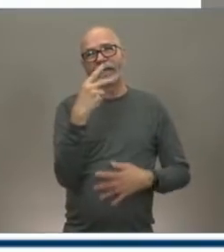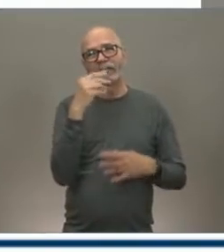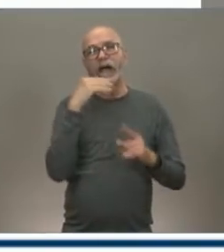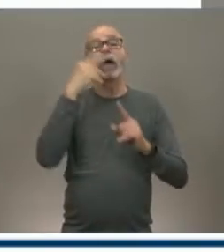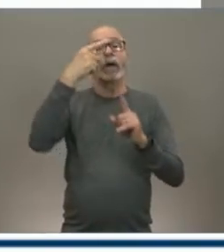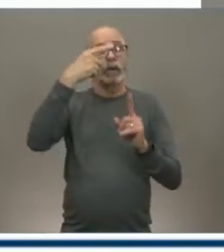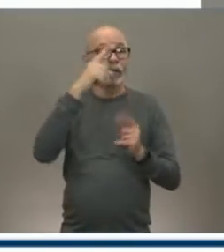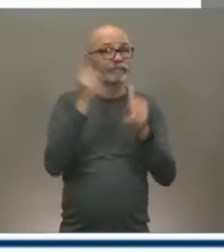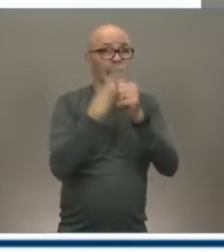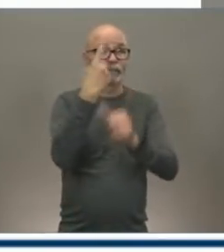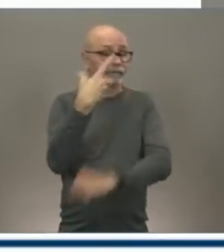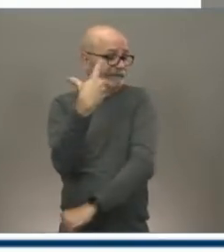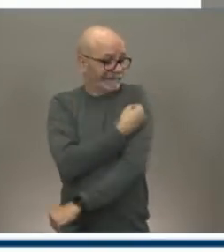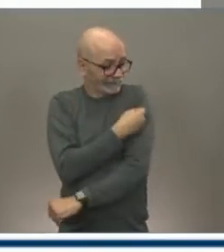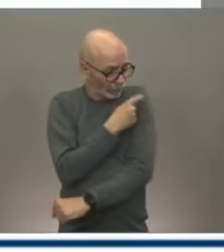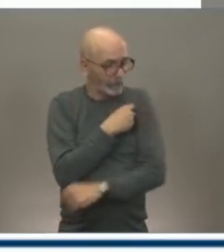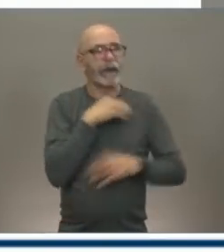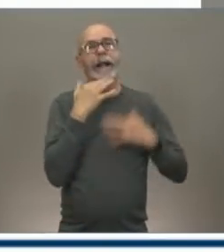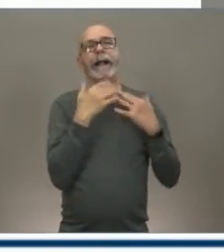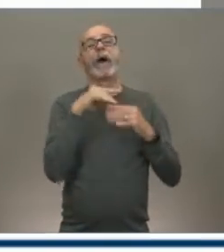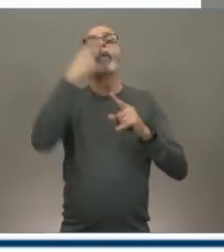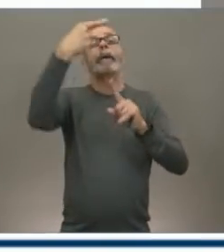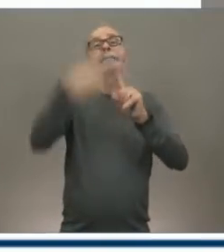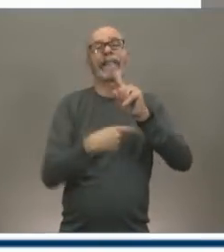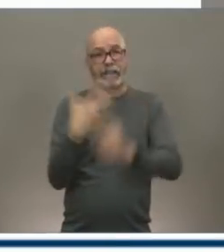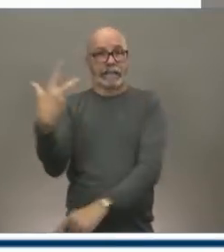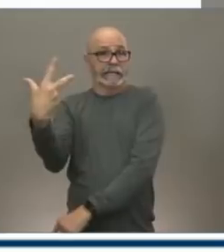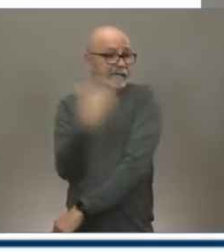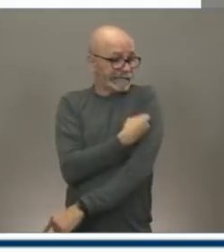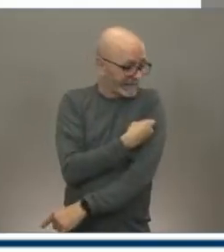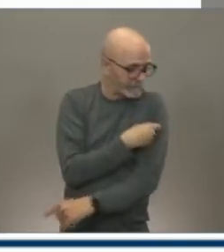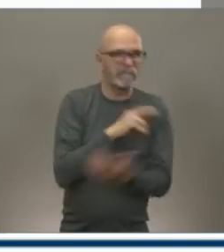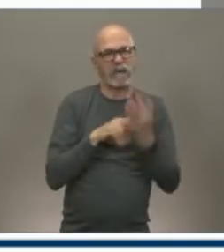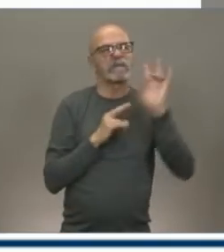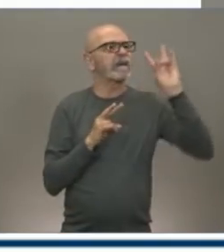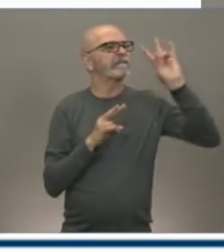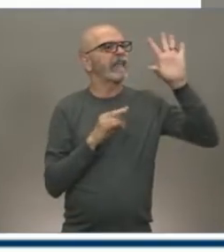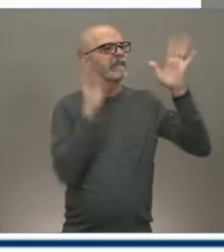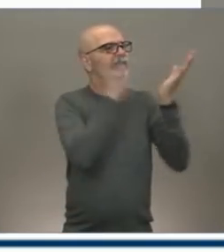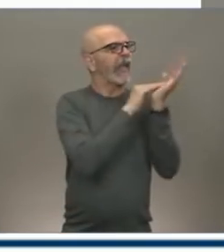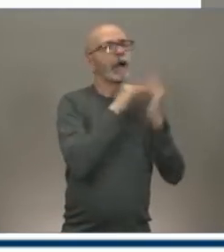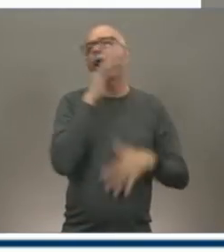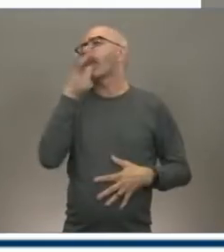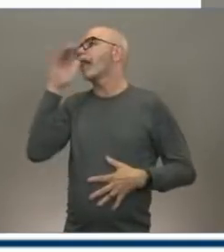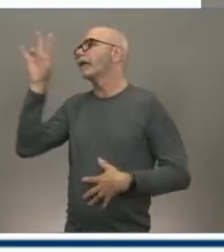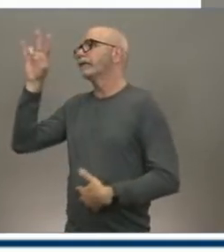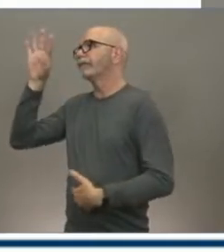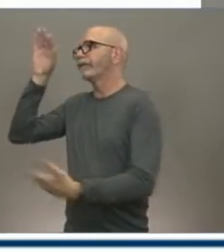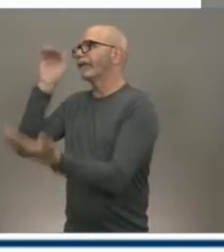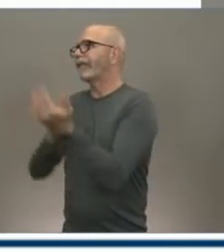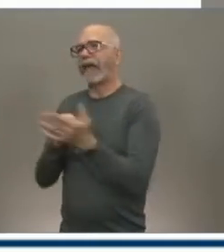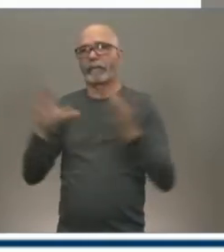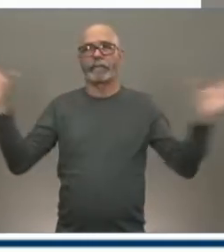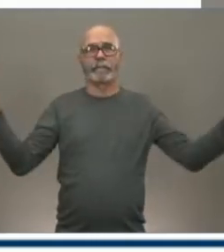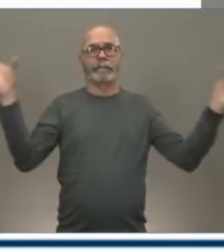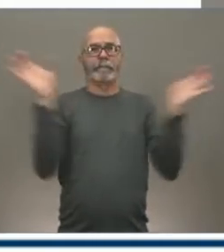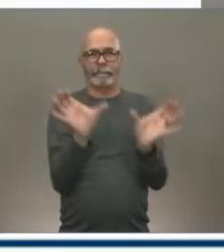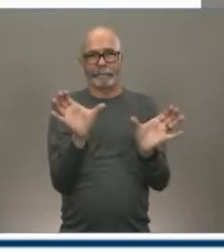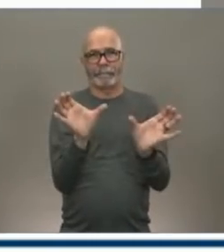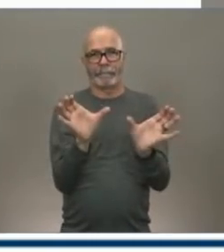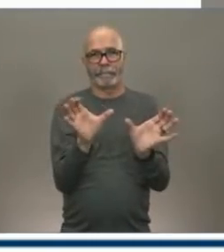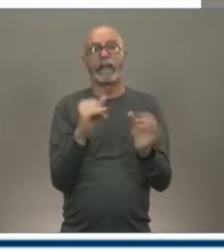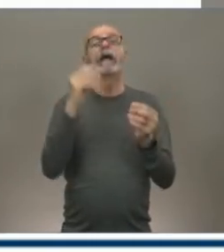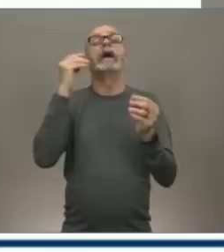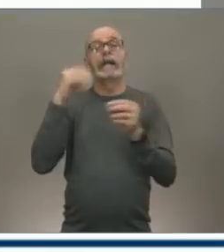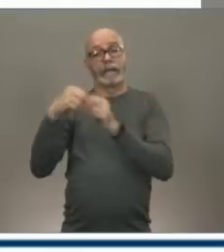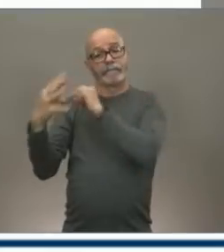first 75,000 people to get immunized. And so we're probably looking at the fall of 2021 before we're actually